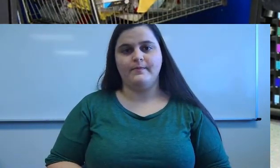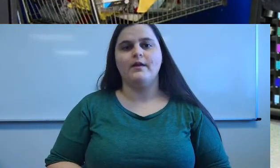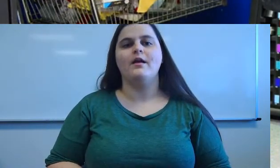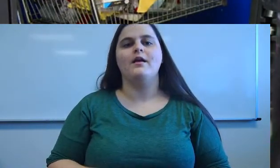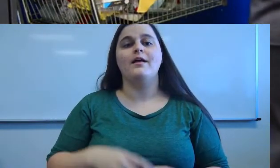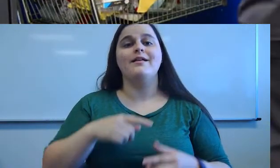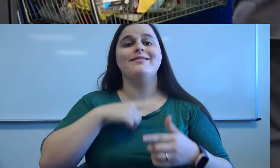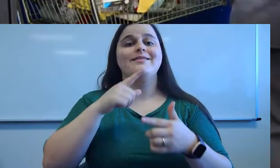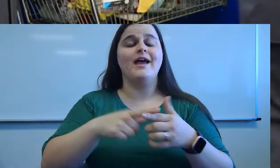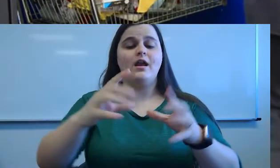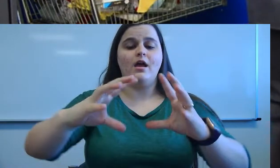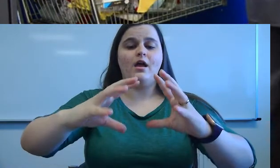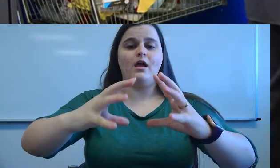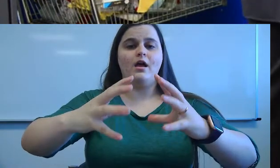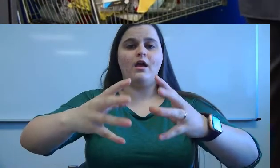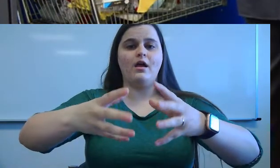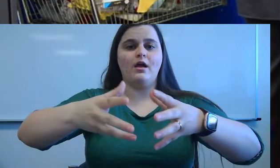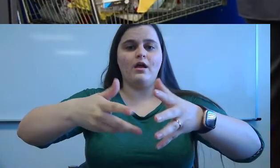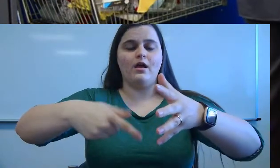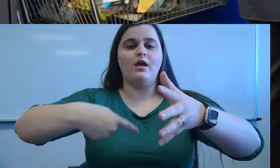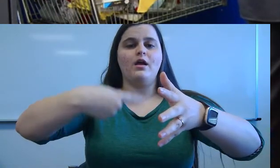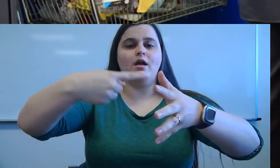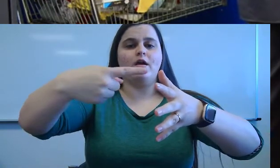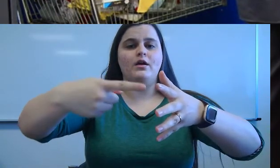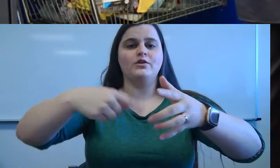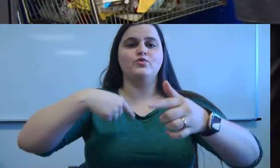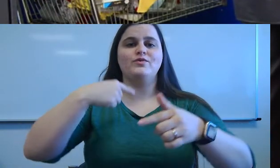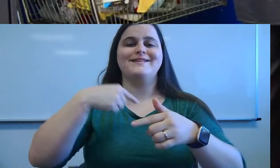Then we're going to move it to the next green arrow.